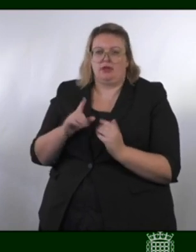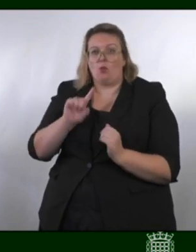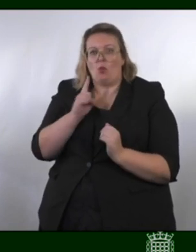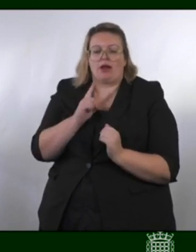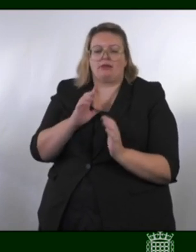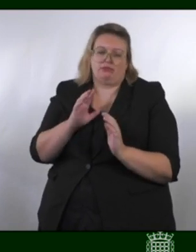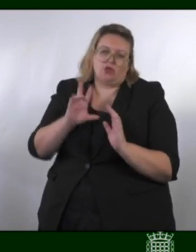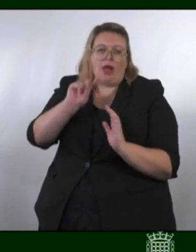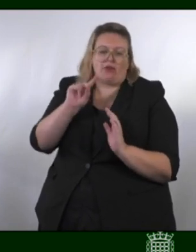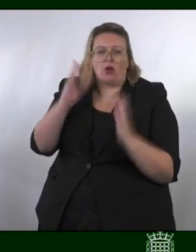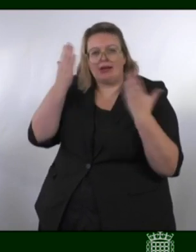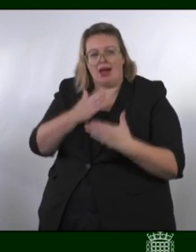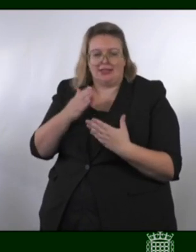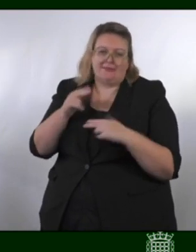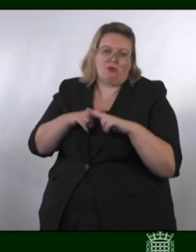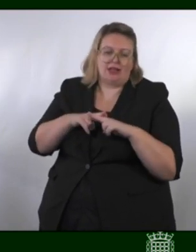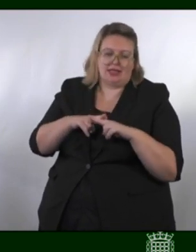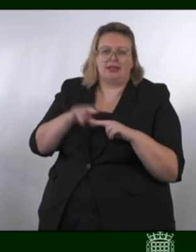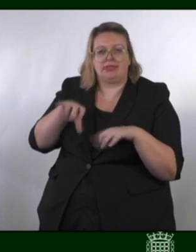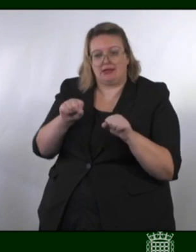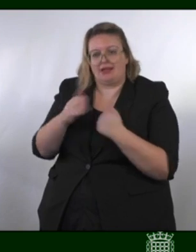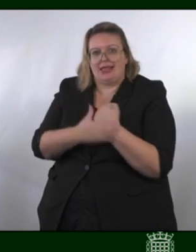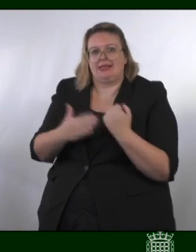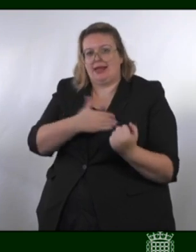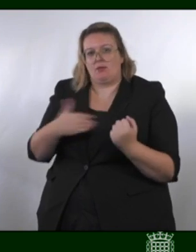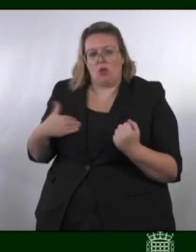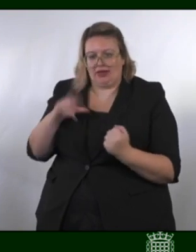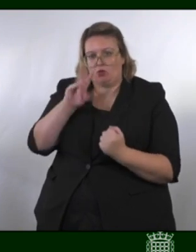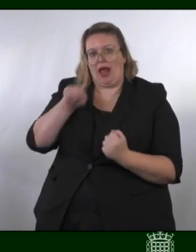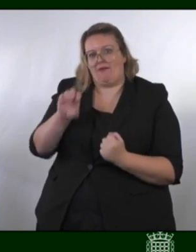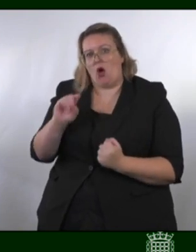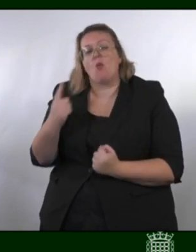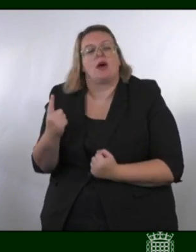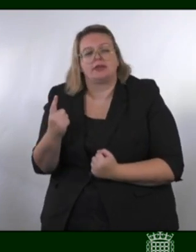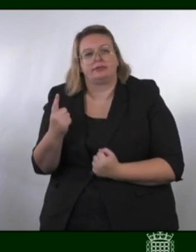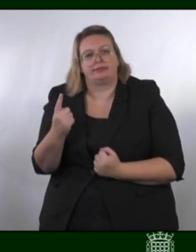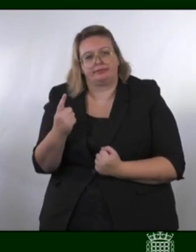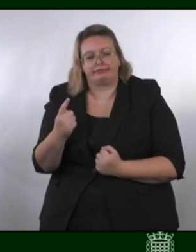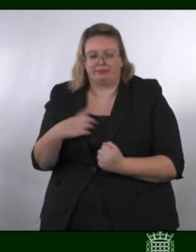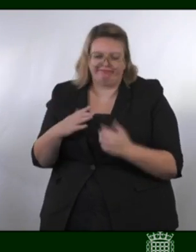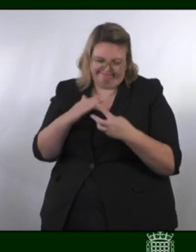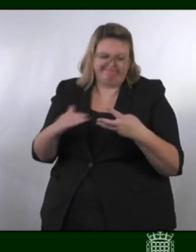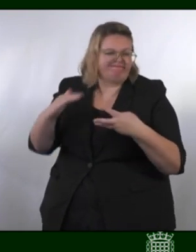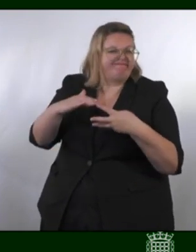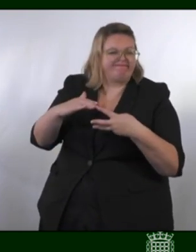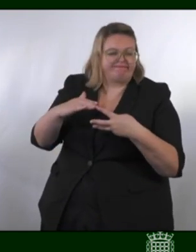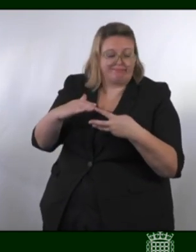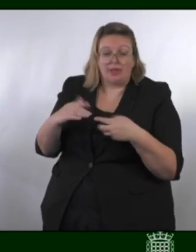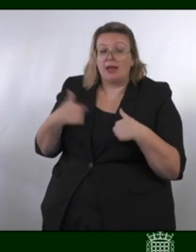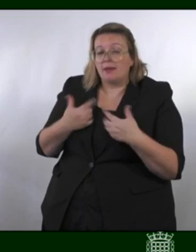alert level, which were agreed by the House earlier this month. And as well as this, and as agreed with local